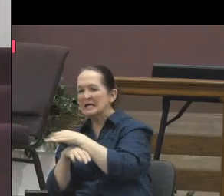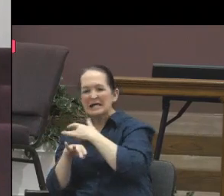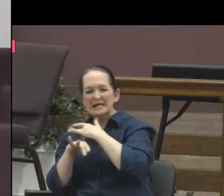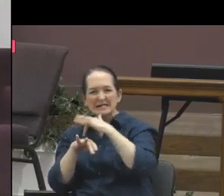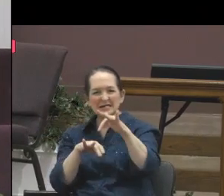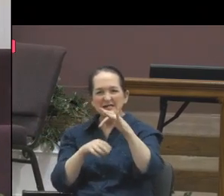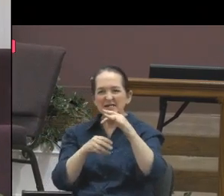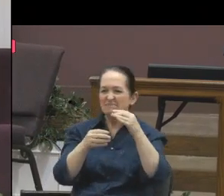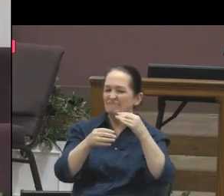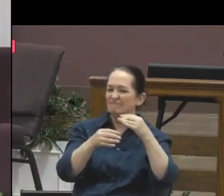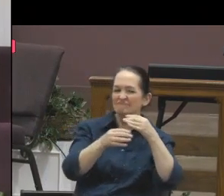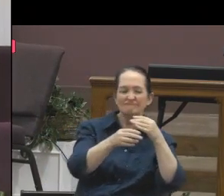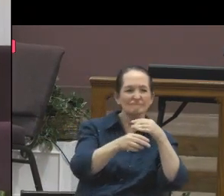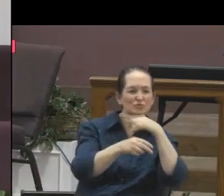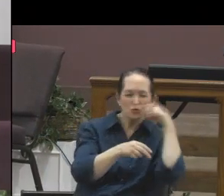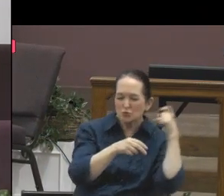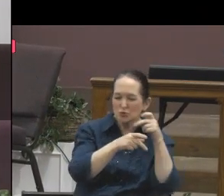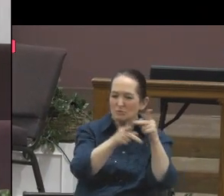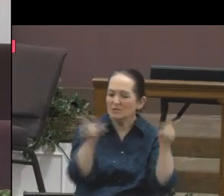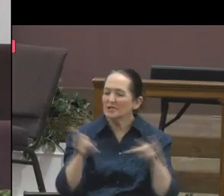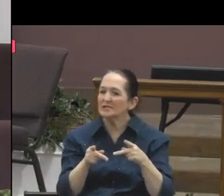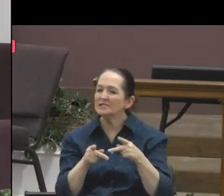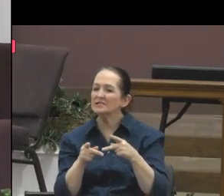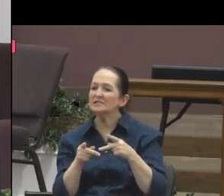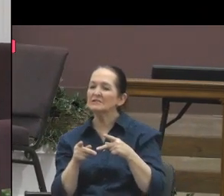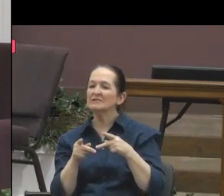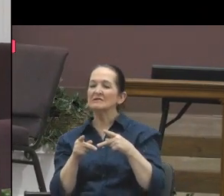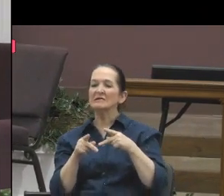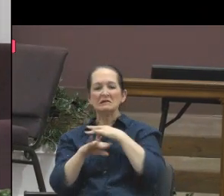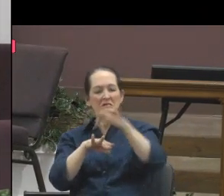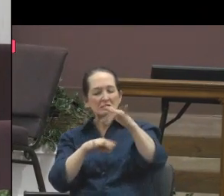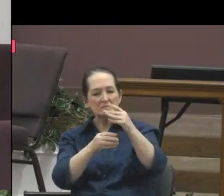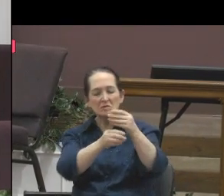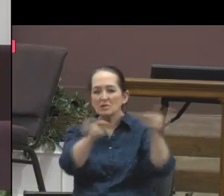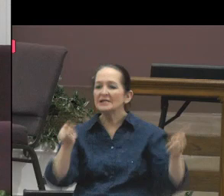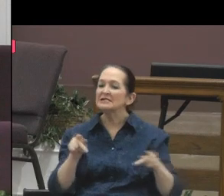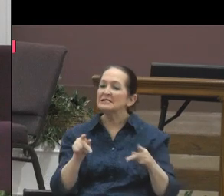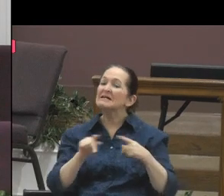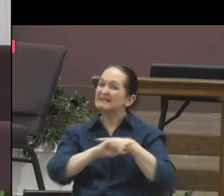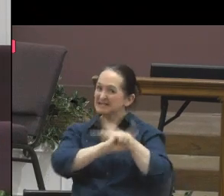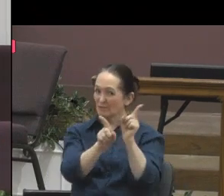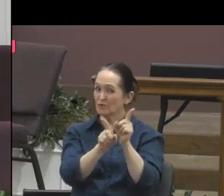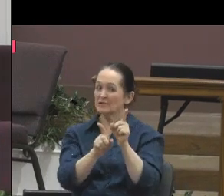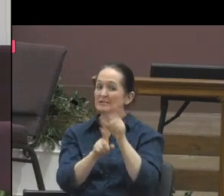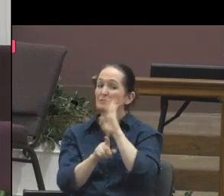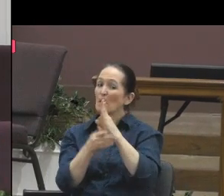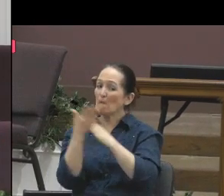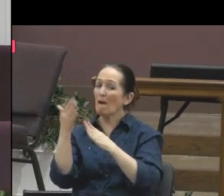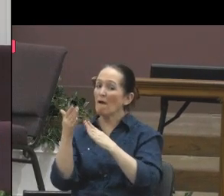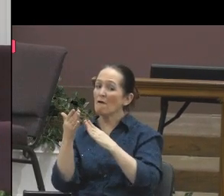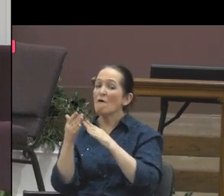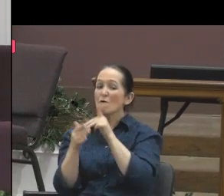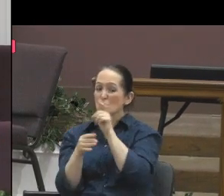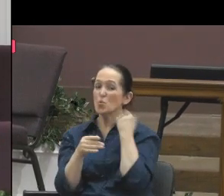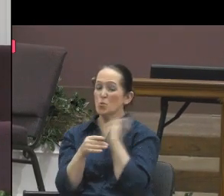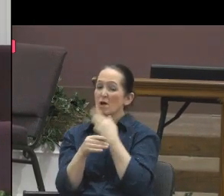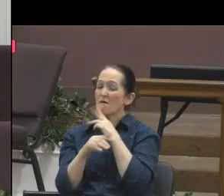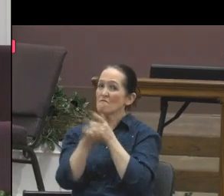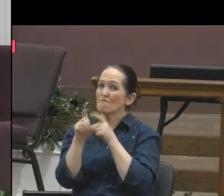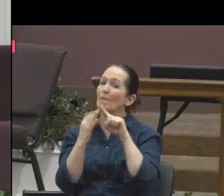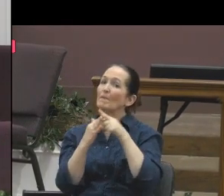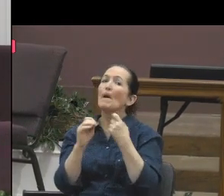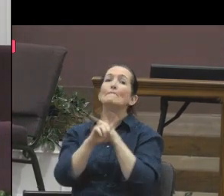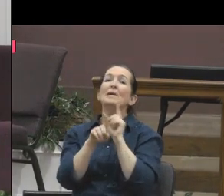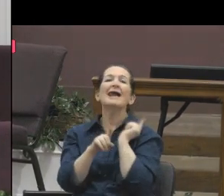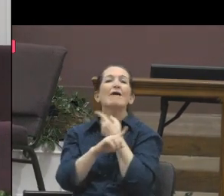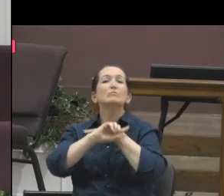The diversity has been a part of who we are from the beginning. Yet our